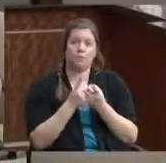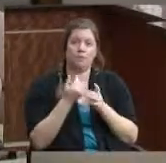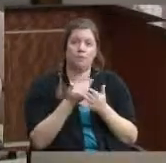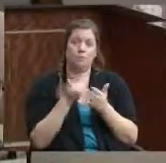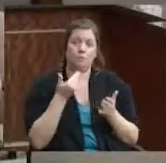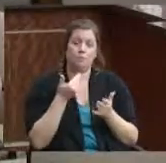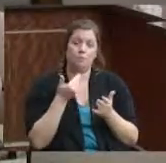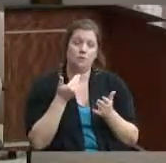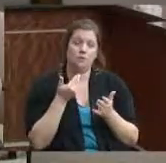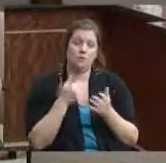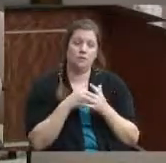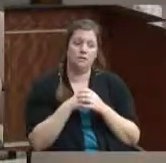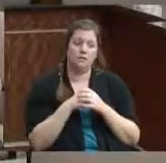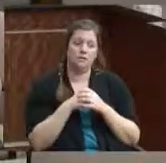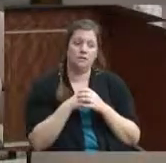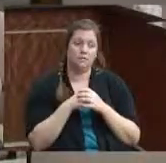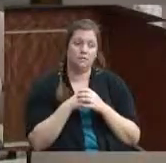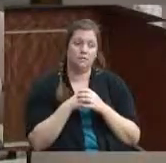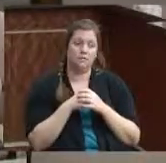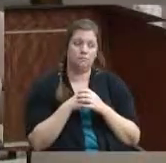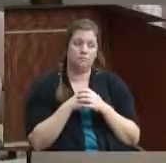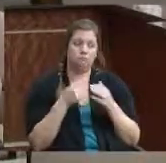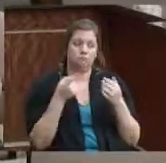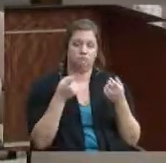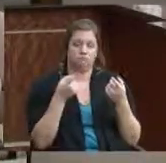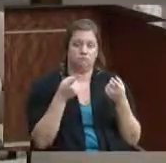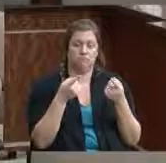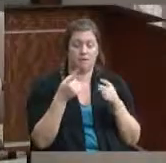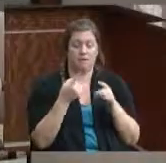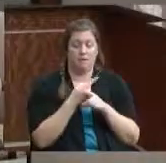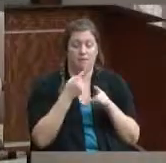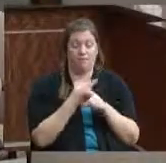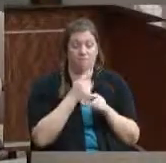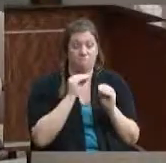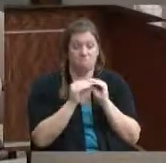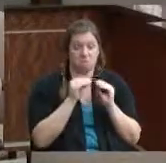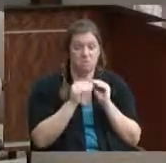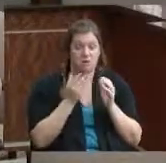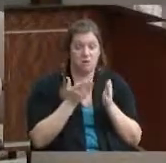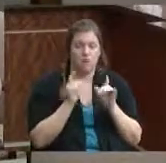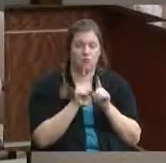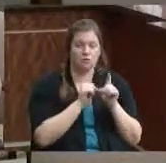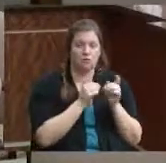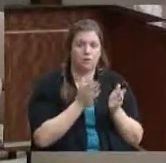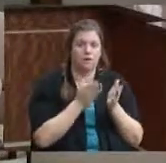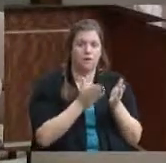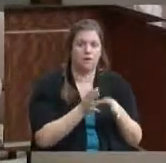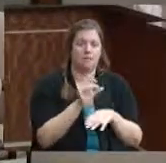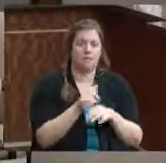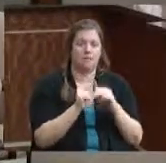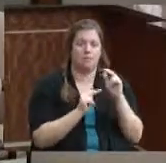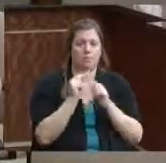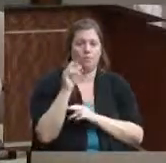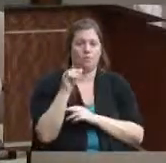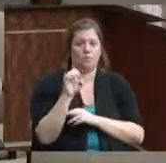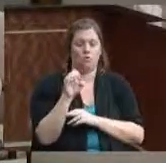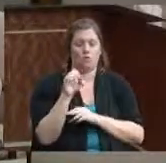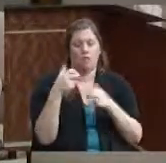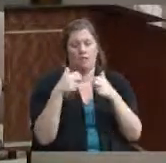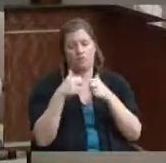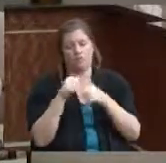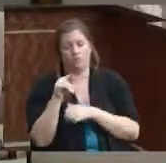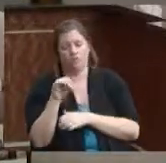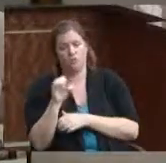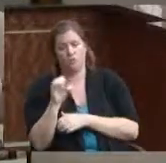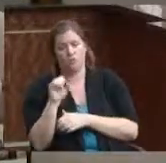before the array can be erected. It also provides that building codes and electrical codes must